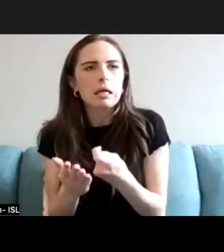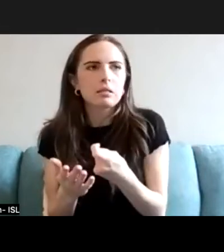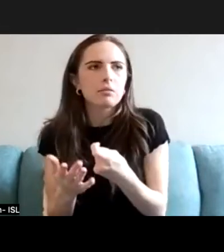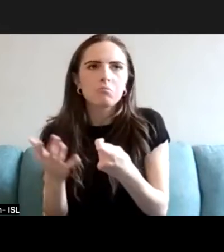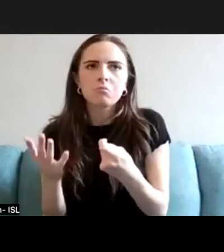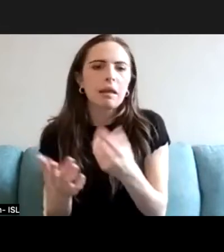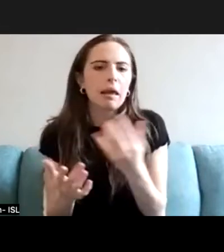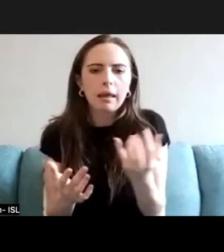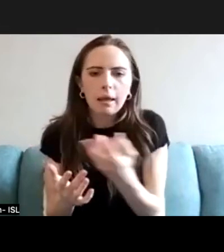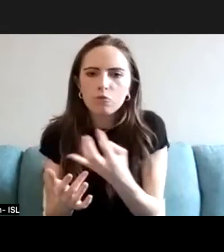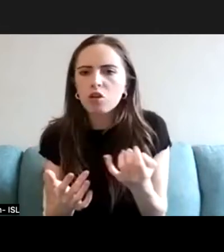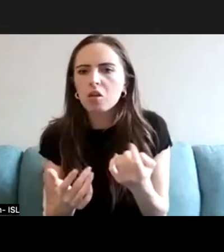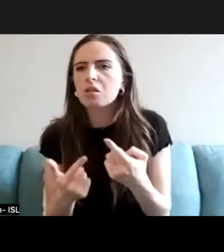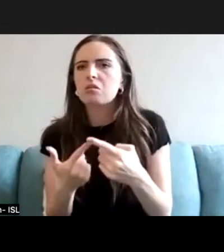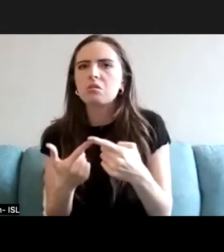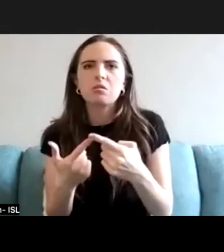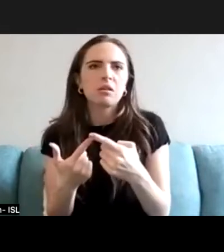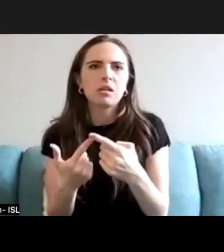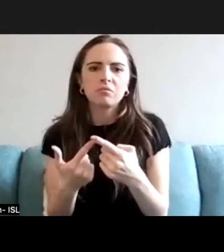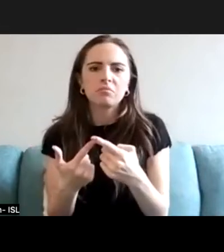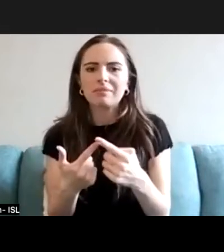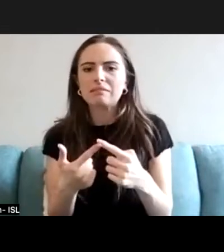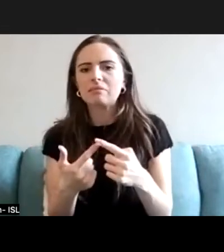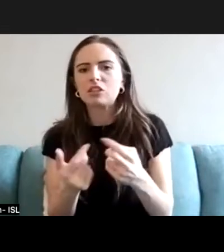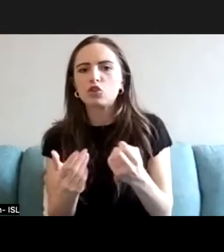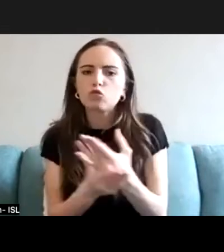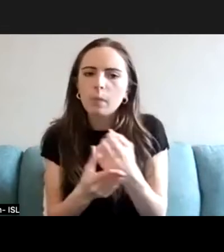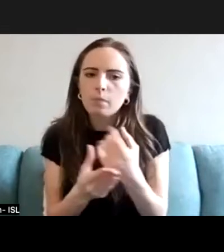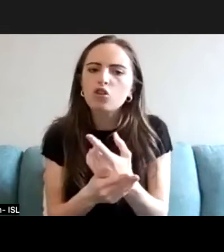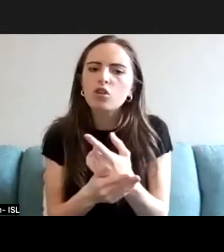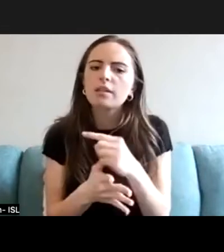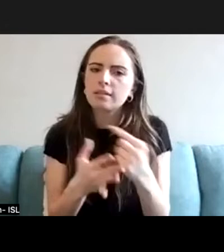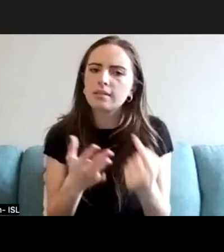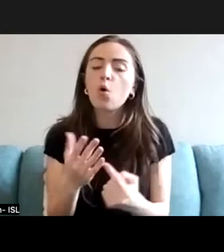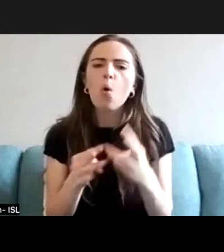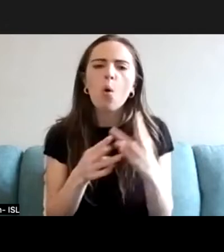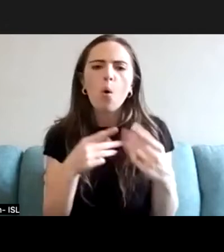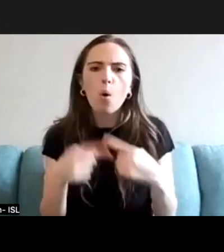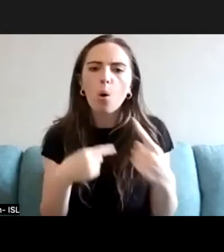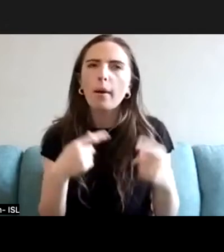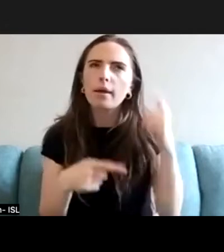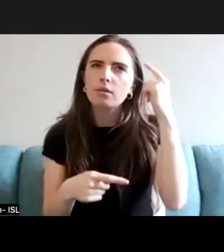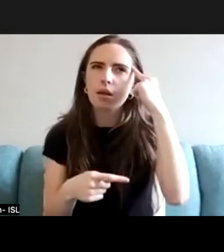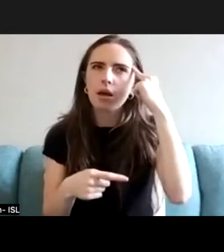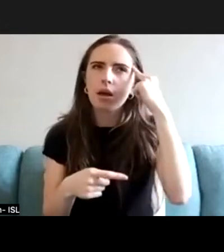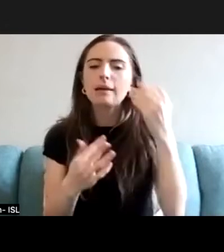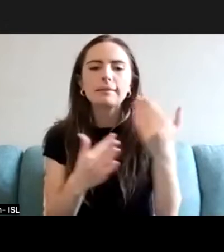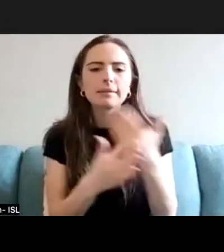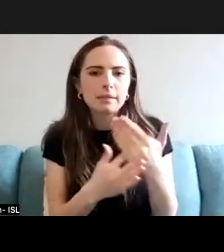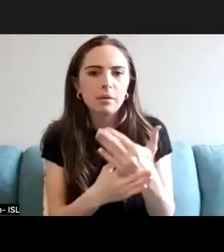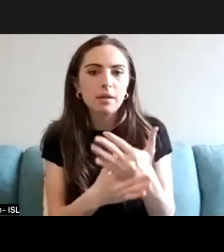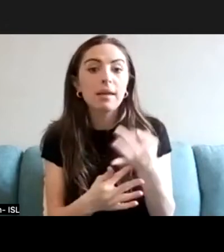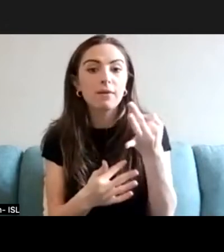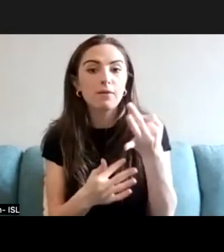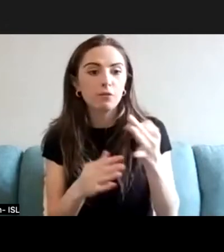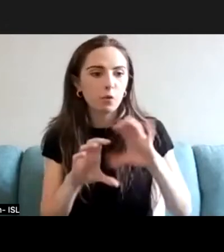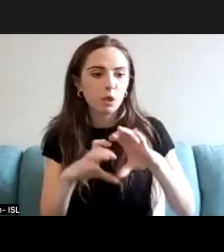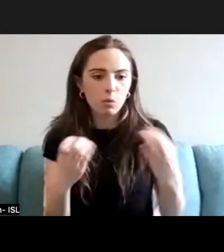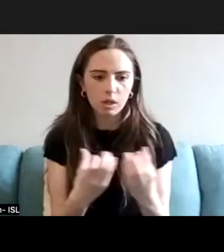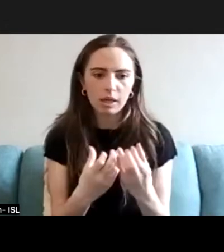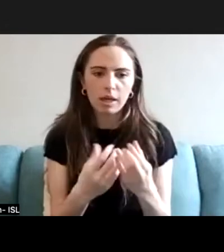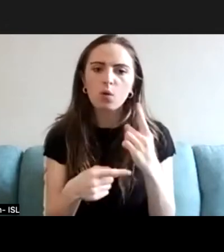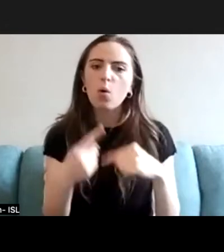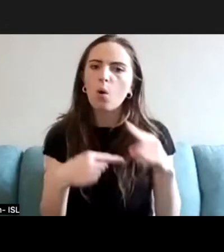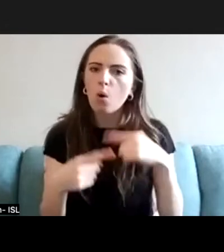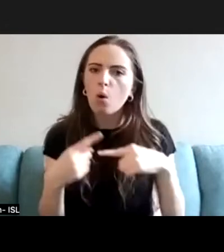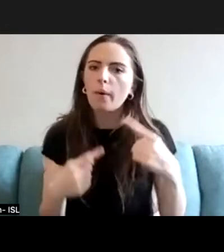process of creating it. And we should always be considering accessibility when we're developing out our communications. And what I've learned